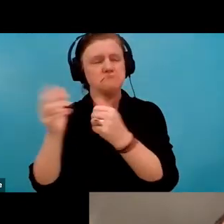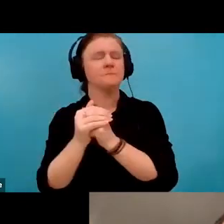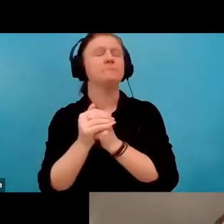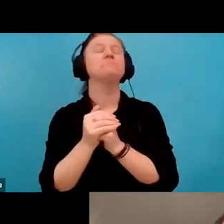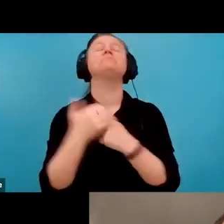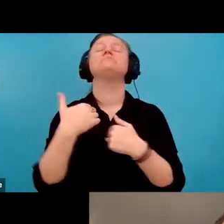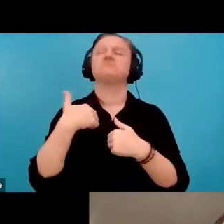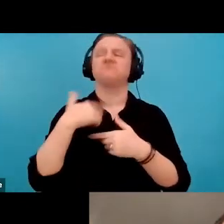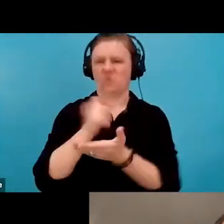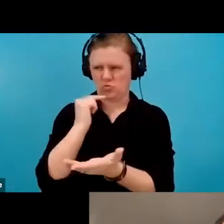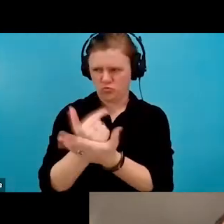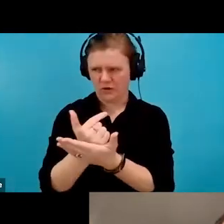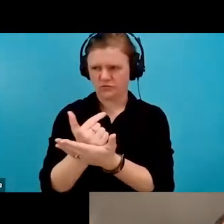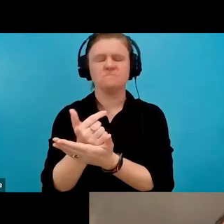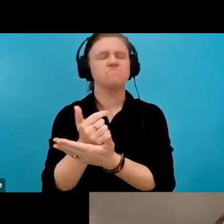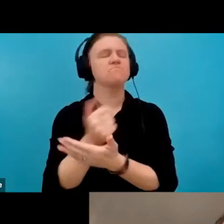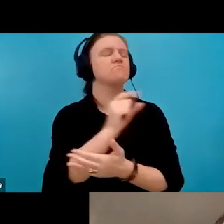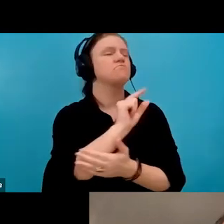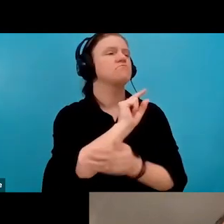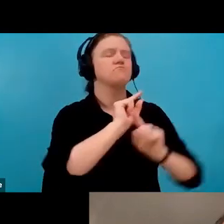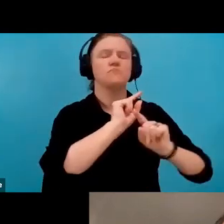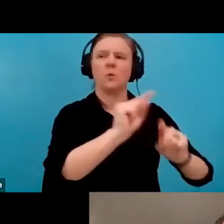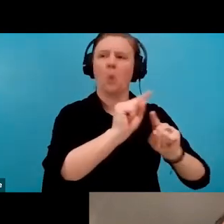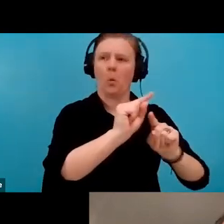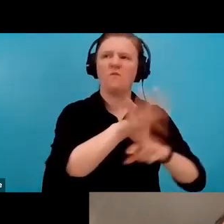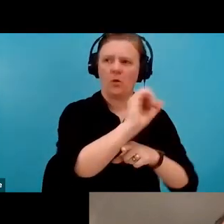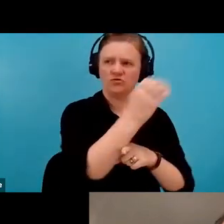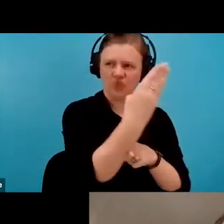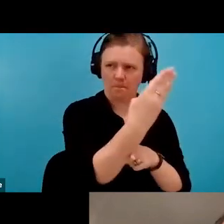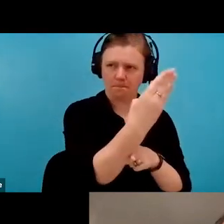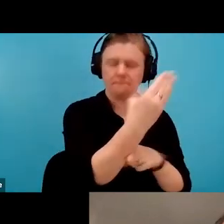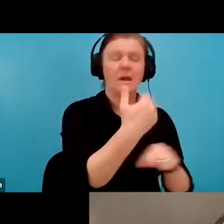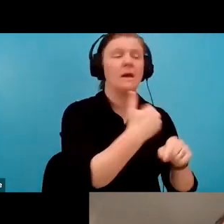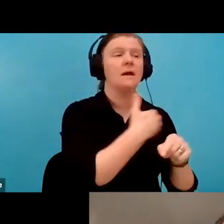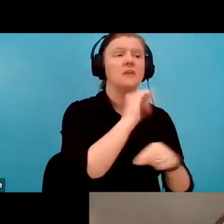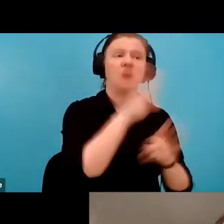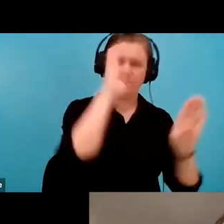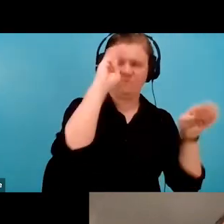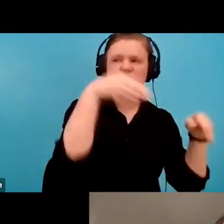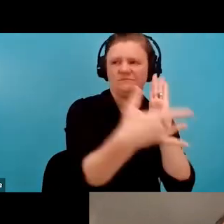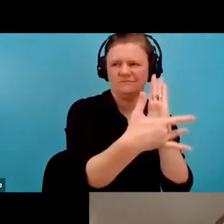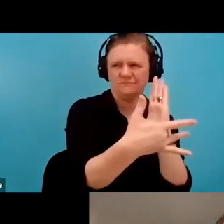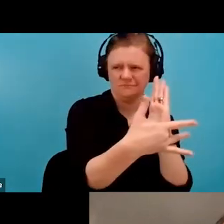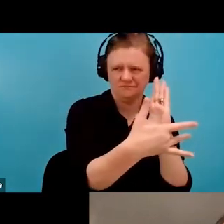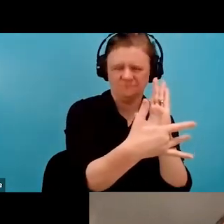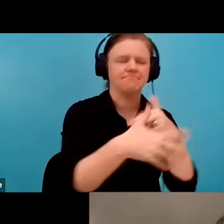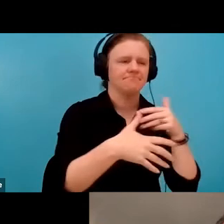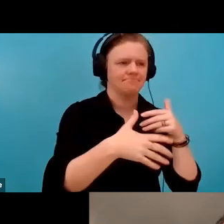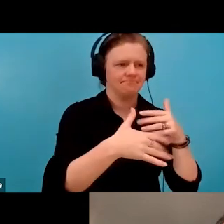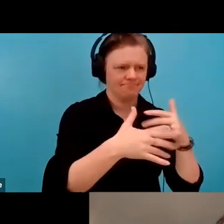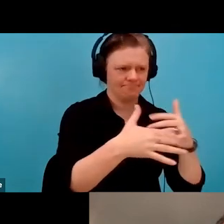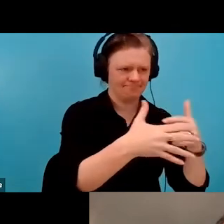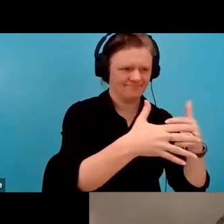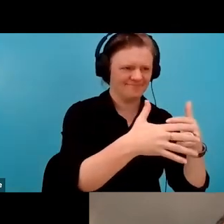technology. And throughout that process of having a technology job, I very slowly